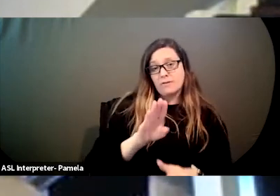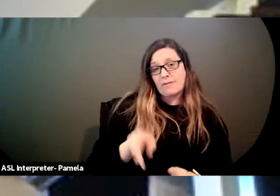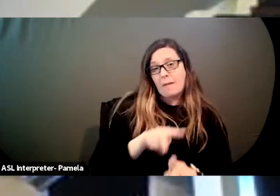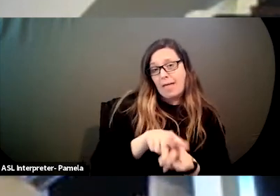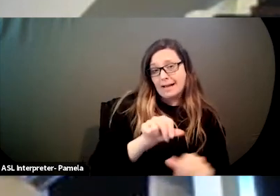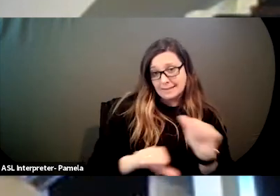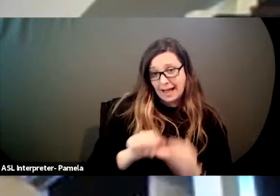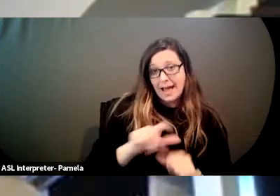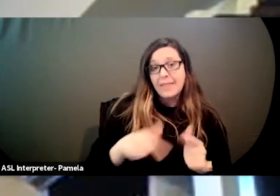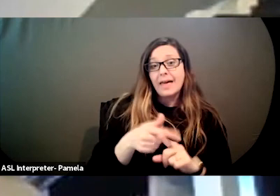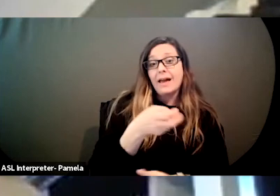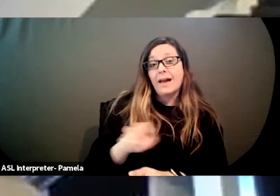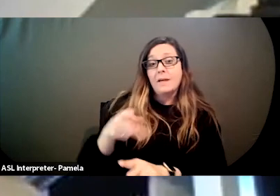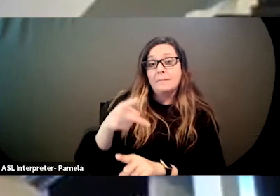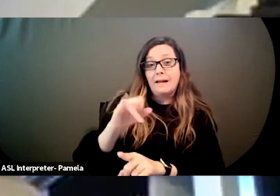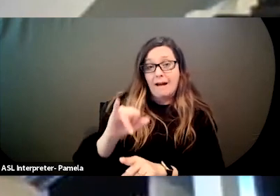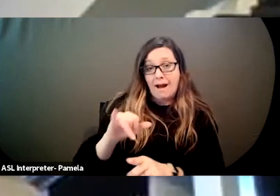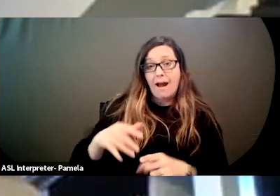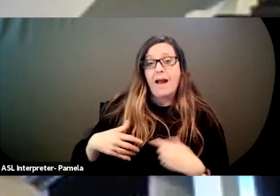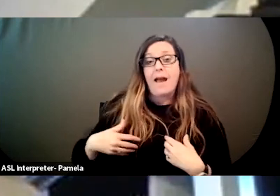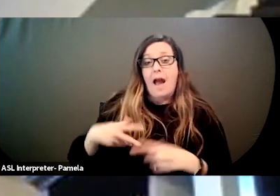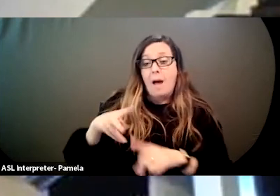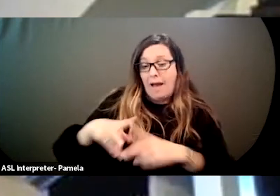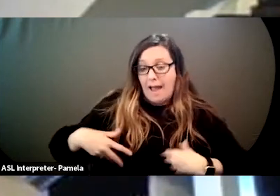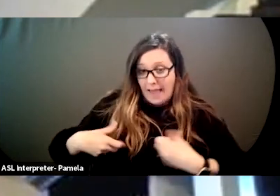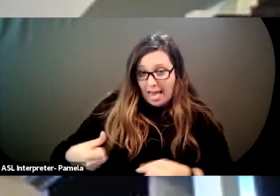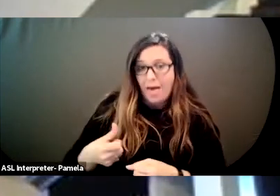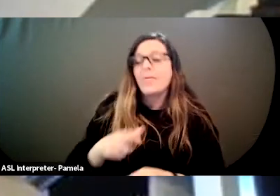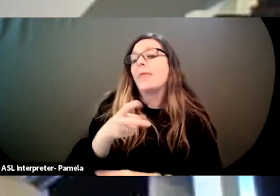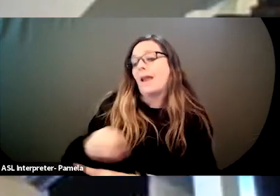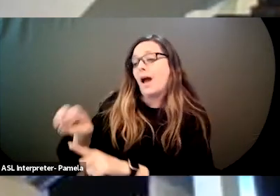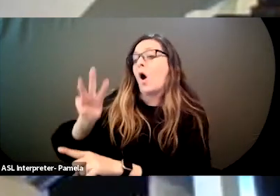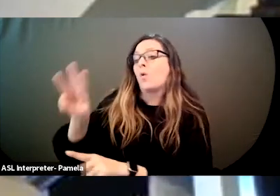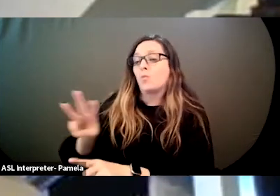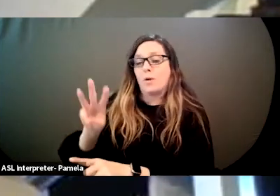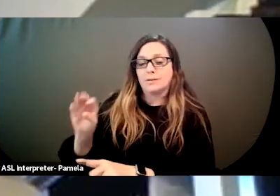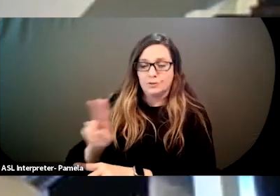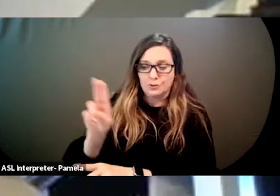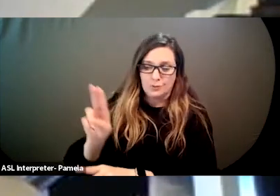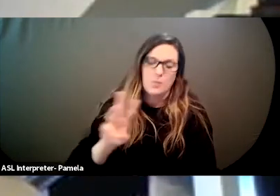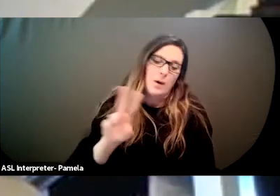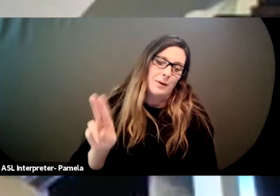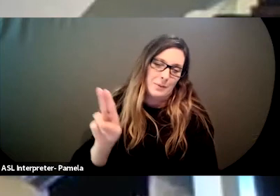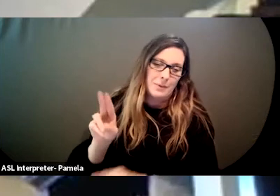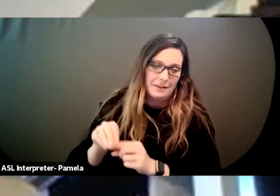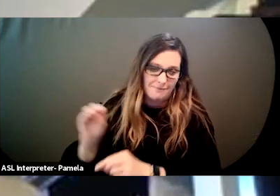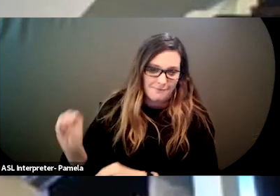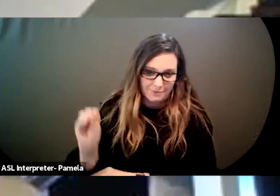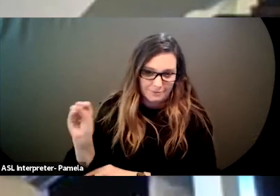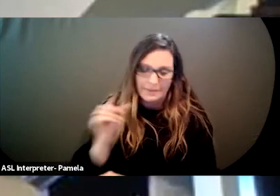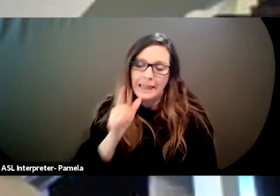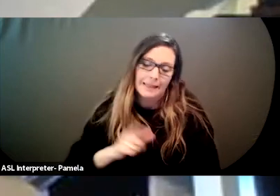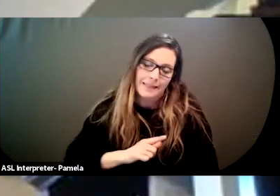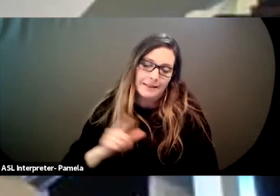of Public Health from Western University in London, Ontario. In today's summit, they will be presenting on their findings from the